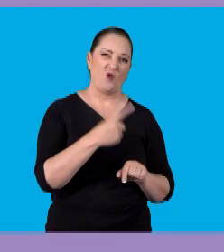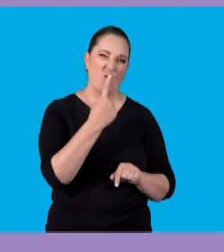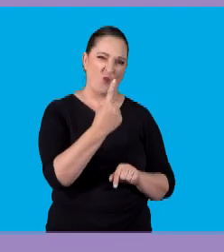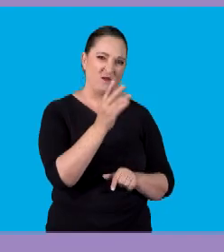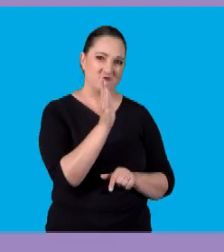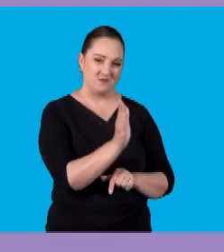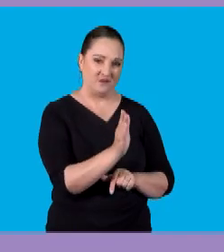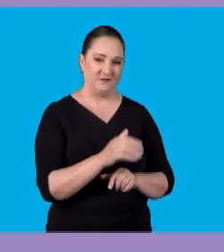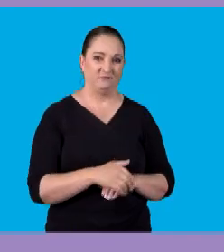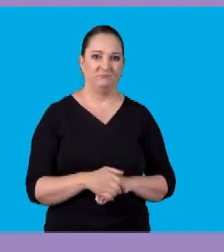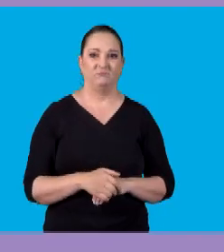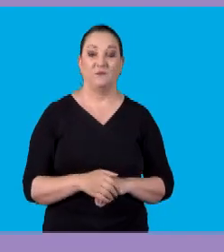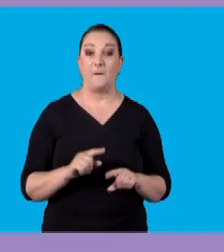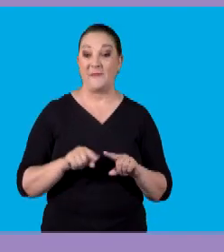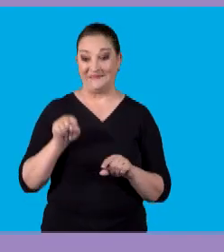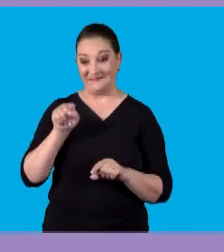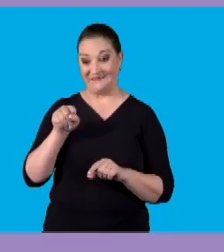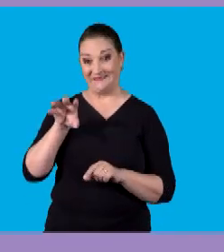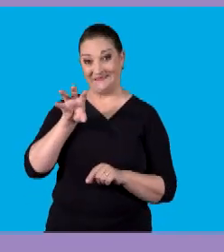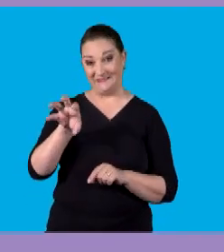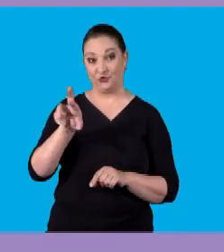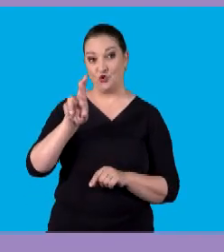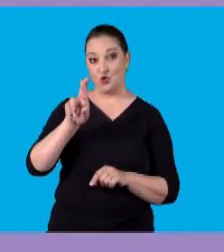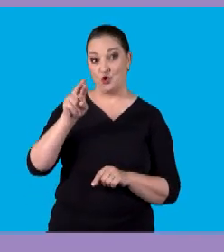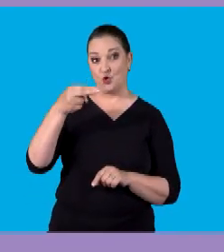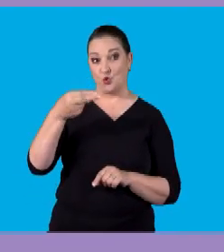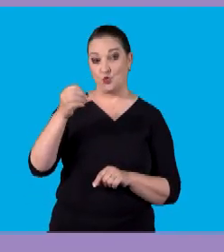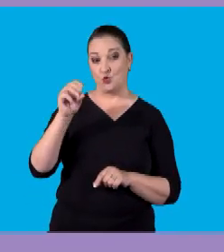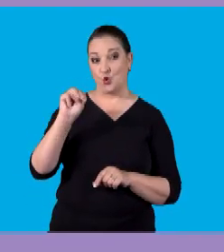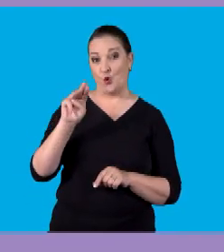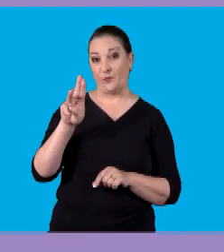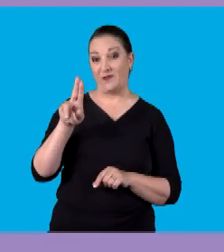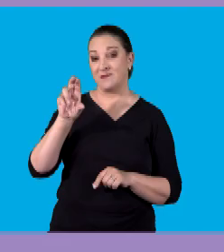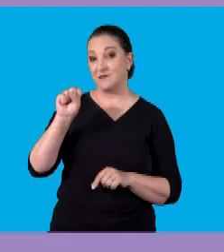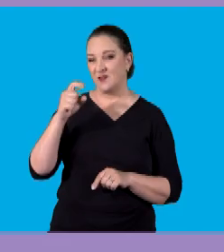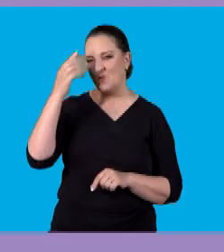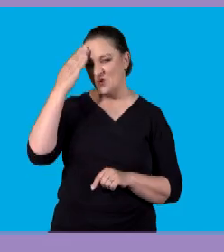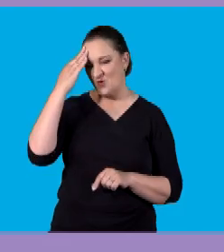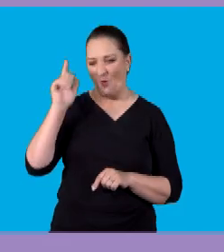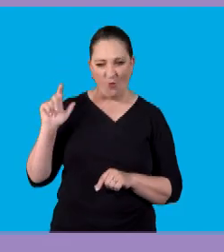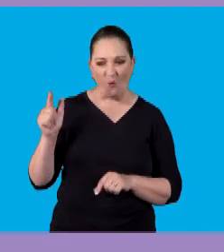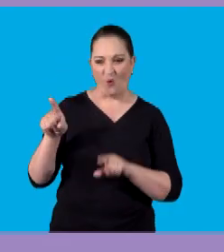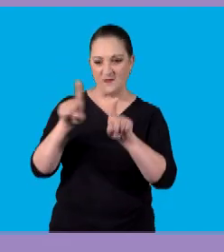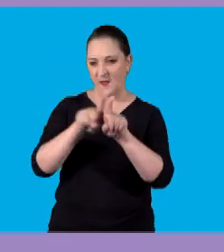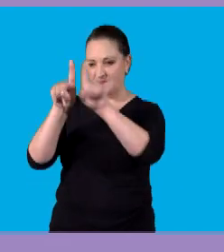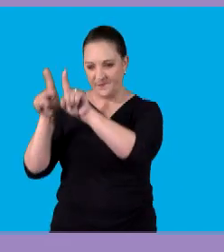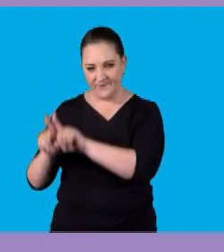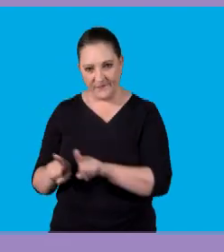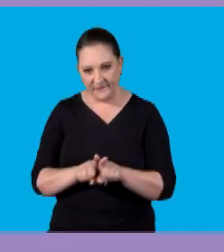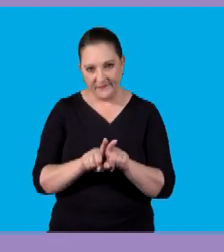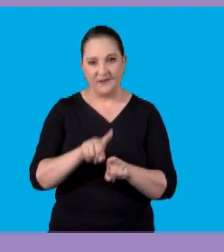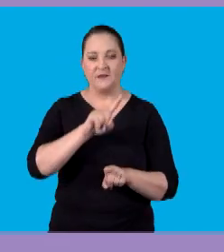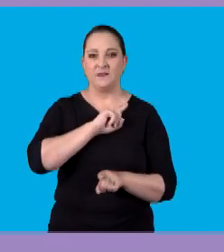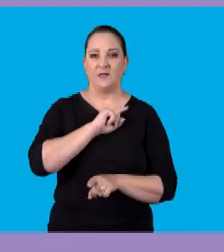this rhombus. Now, the fact that it is a rhombus, we know that all of the sides of a rhombus are equal. So we know